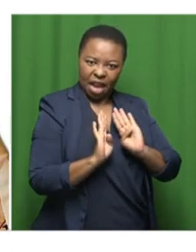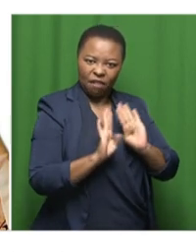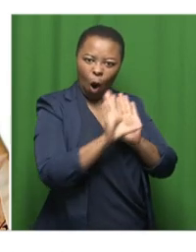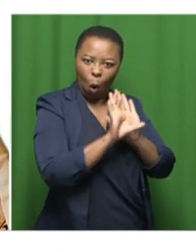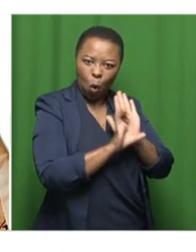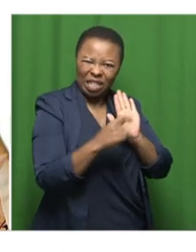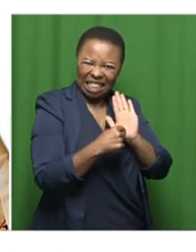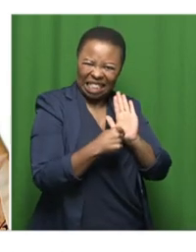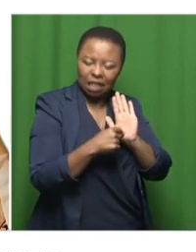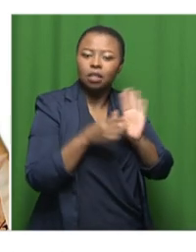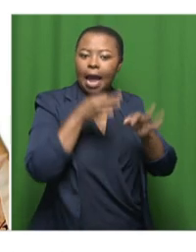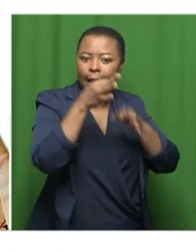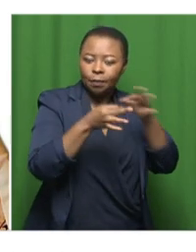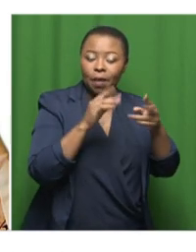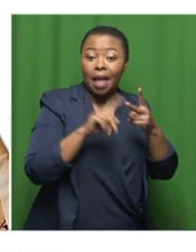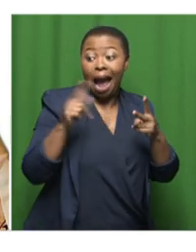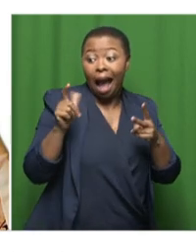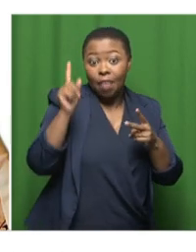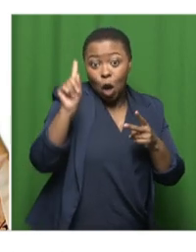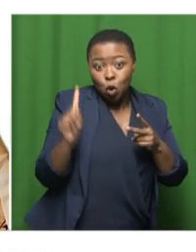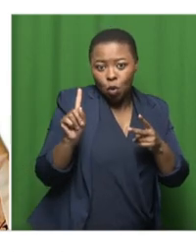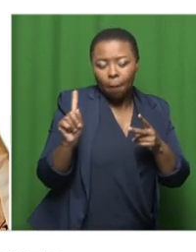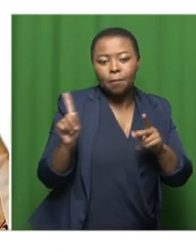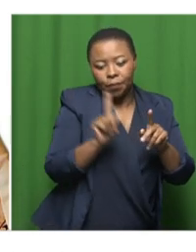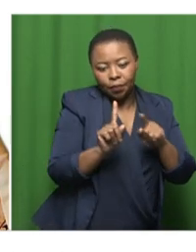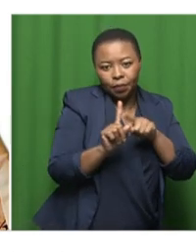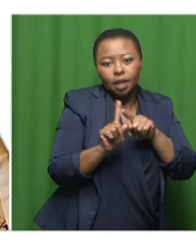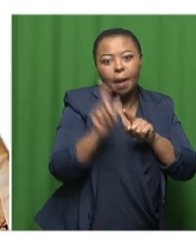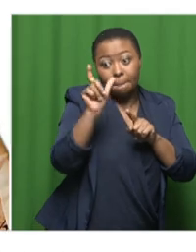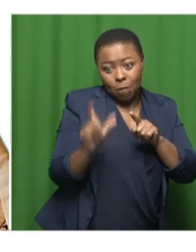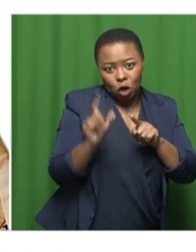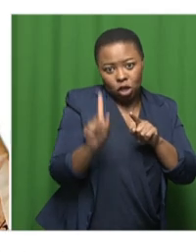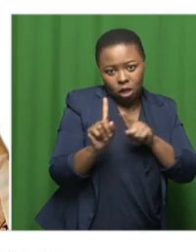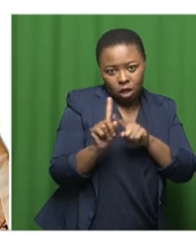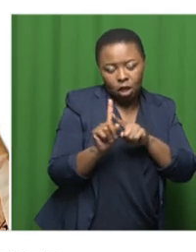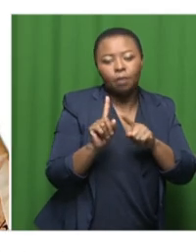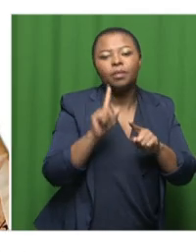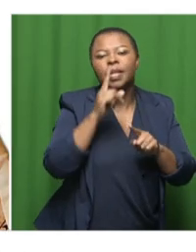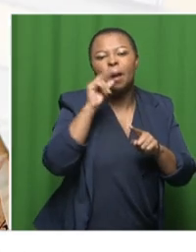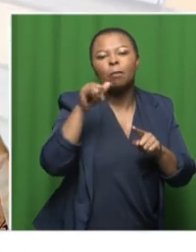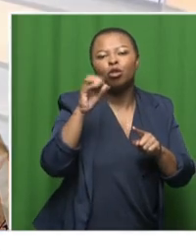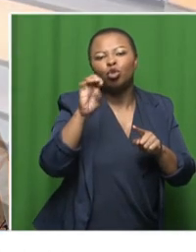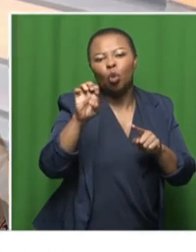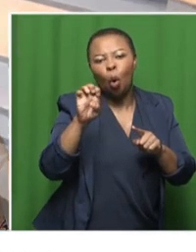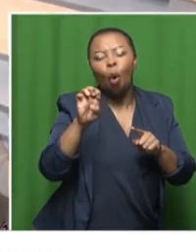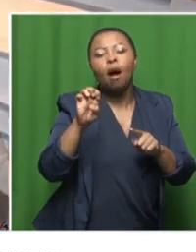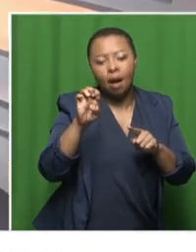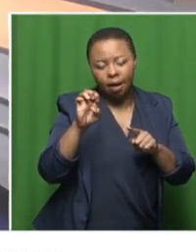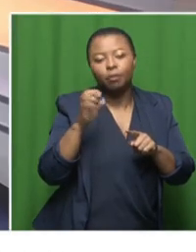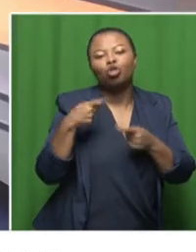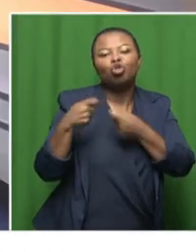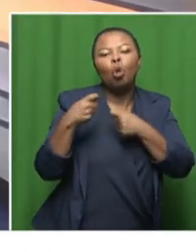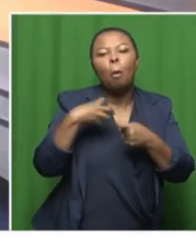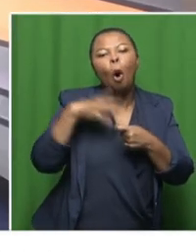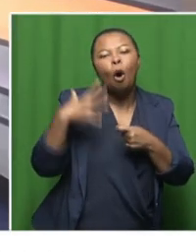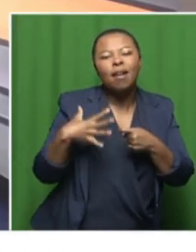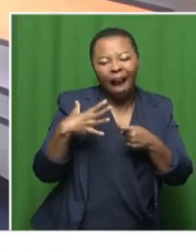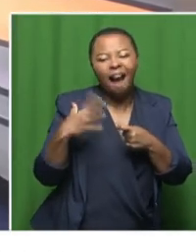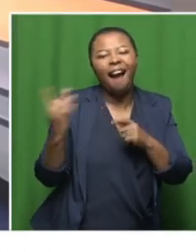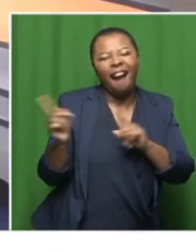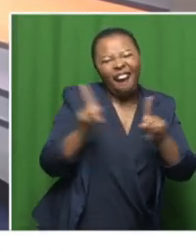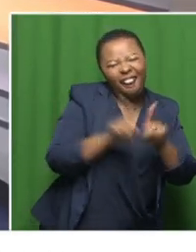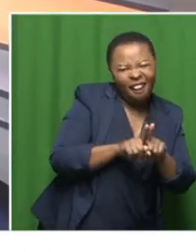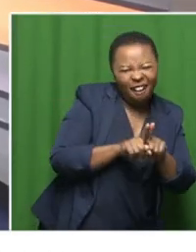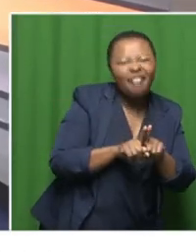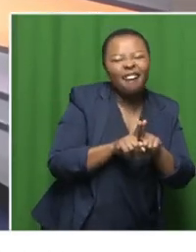There's also a human that plays with them called Joe, who is the shop owner. They land with Joe because they got kicked out